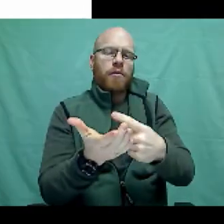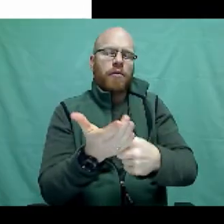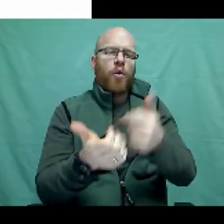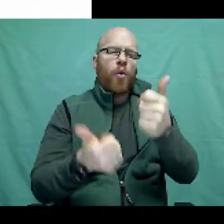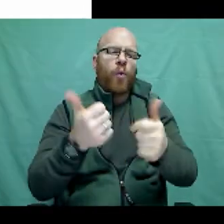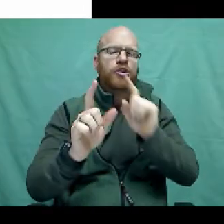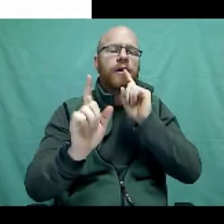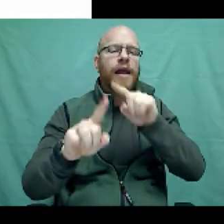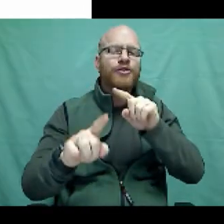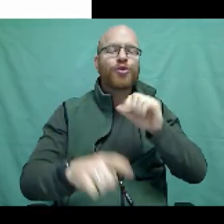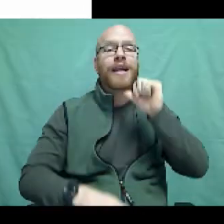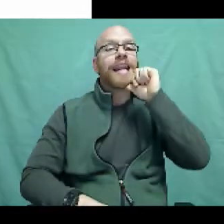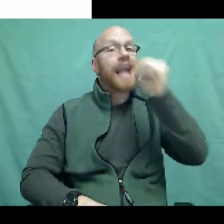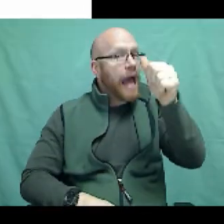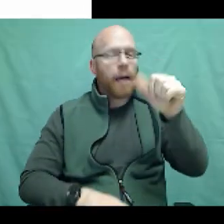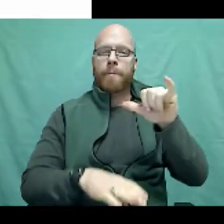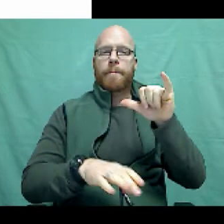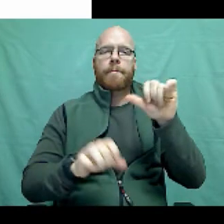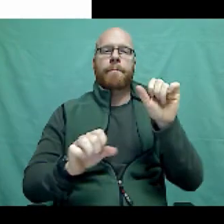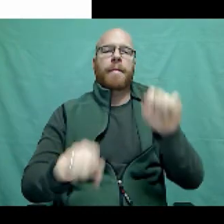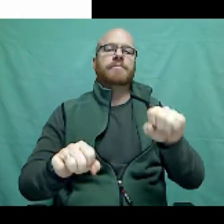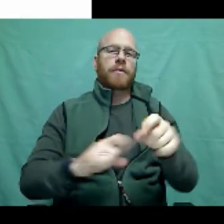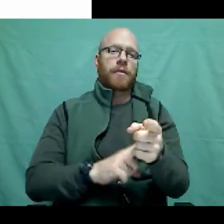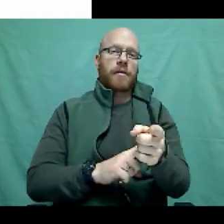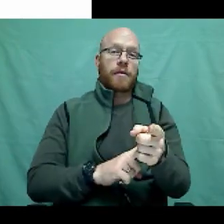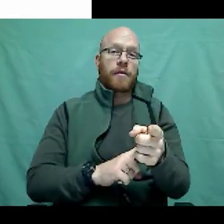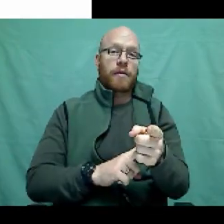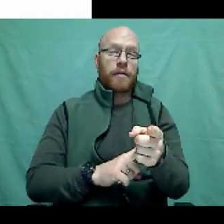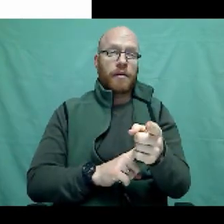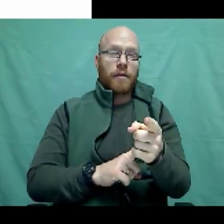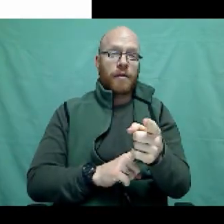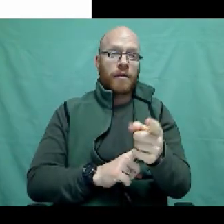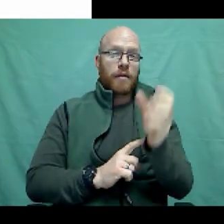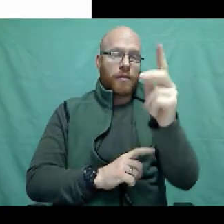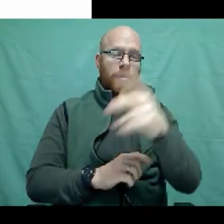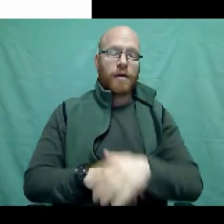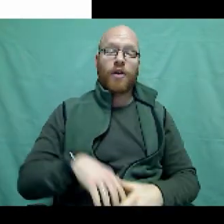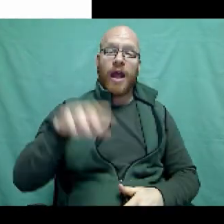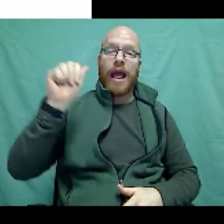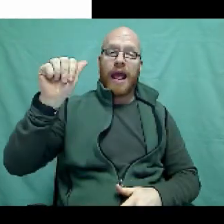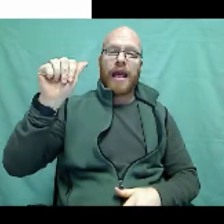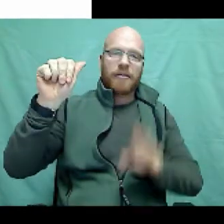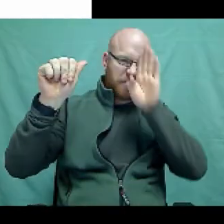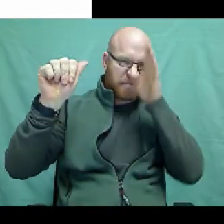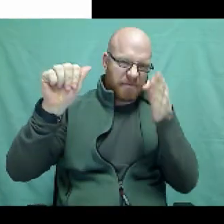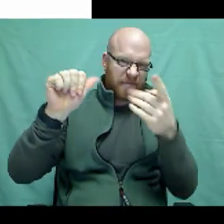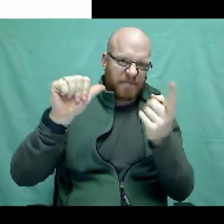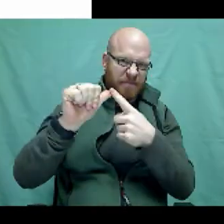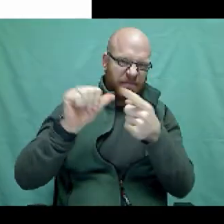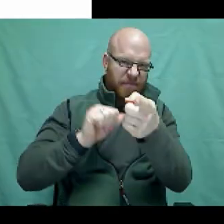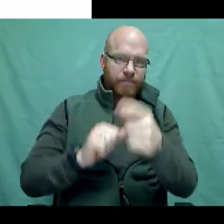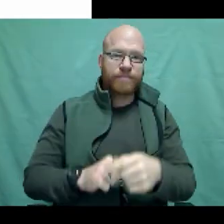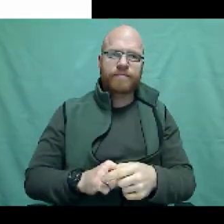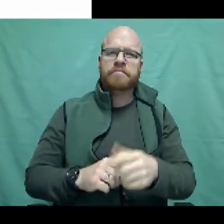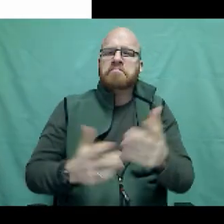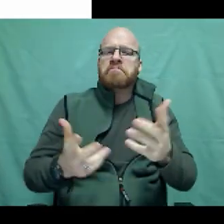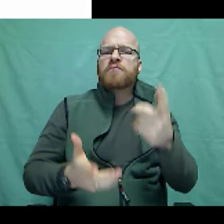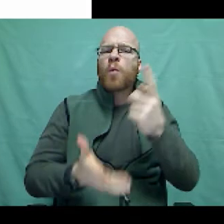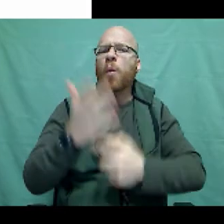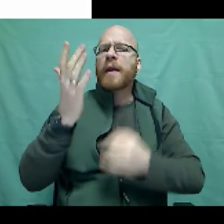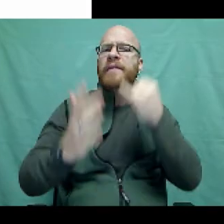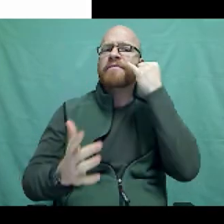example, we're going to be looking for the number that doesn't fit, that could not possibly be an answer for the question.